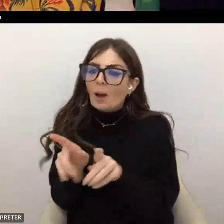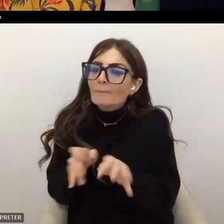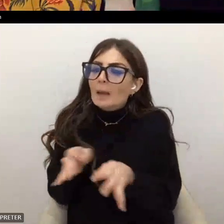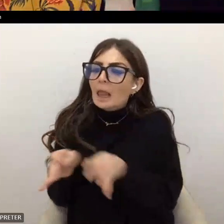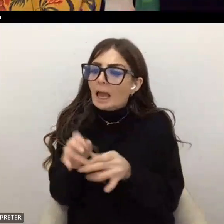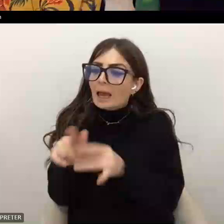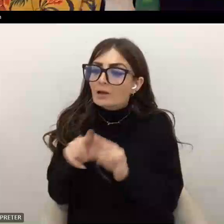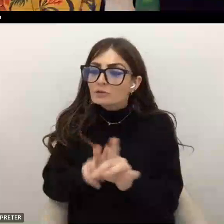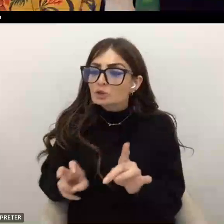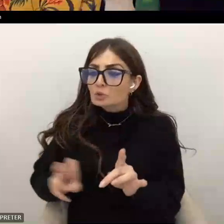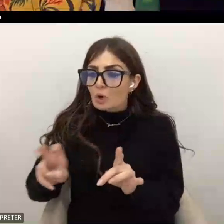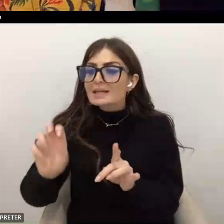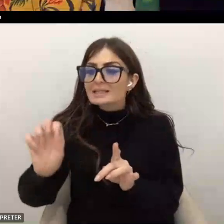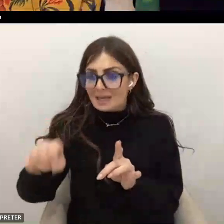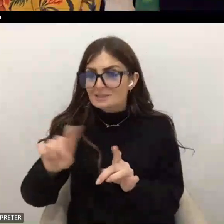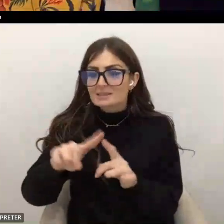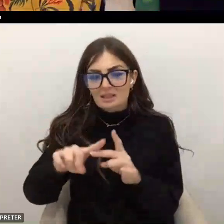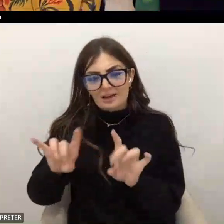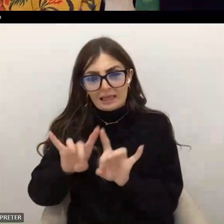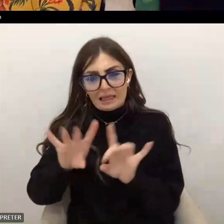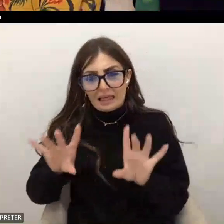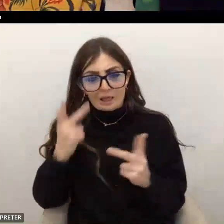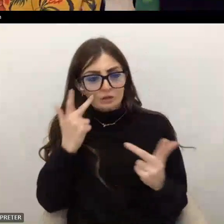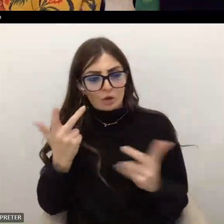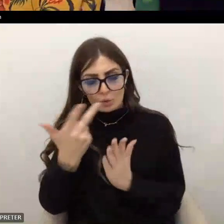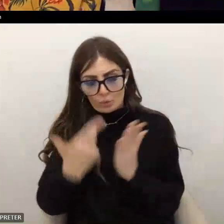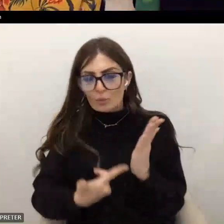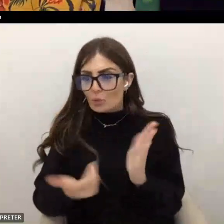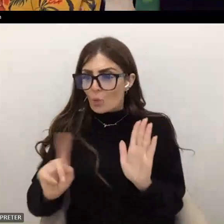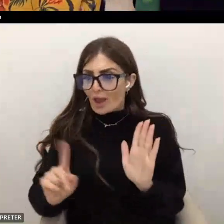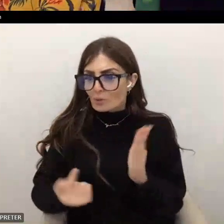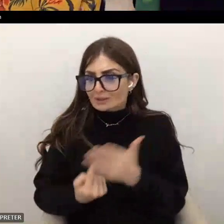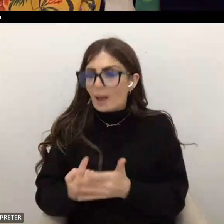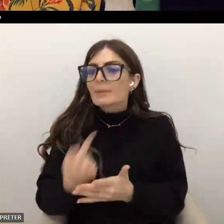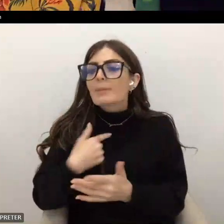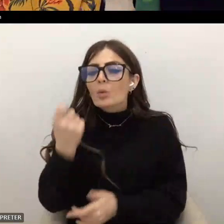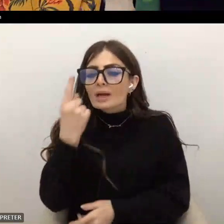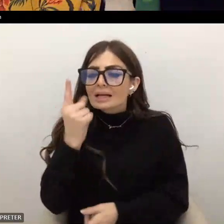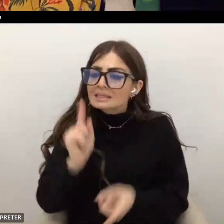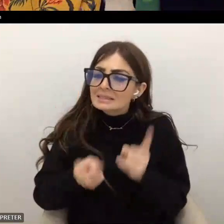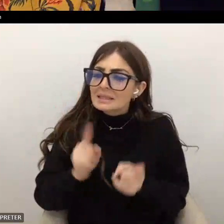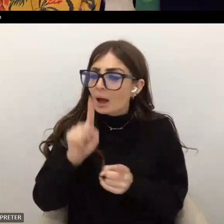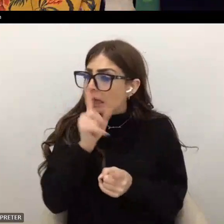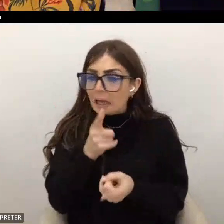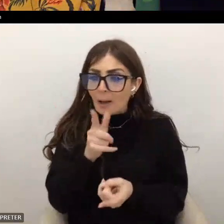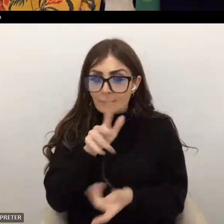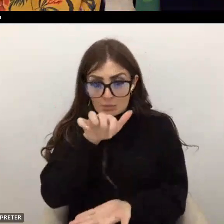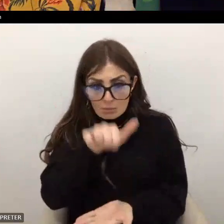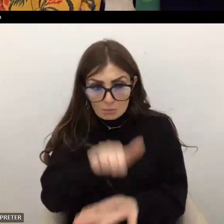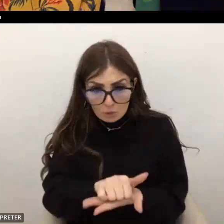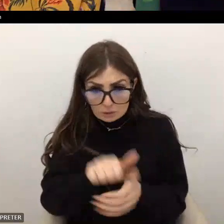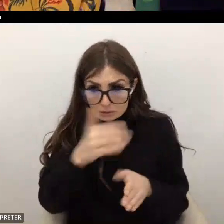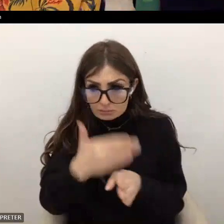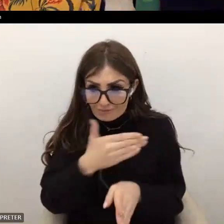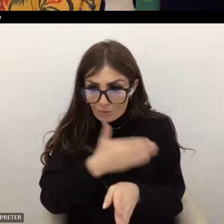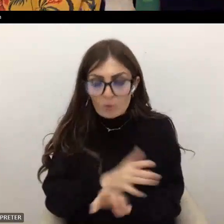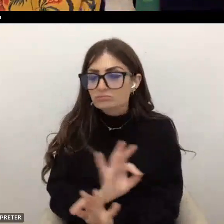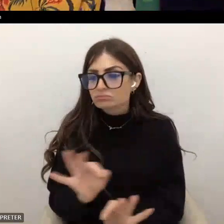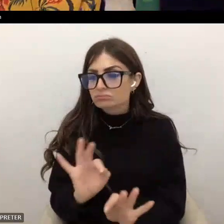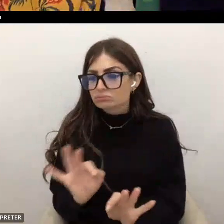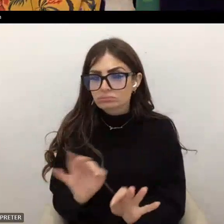tour and a clear indication of where your tour is going to, but we understand that sometimes they can't be locked in prior,